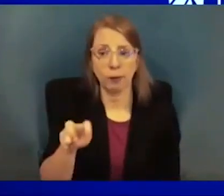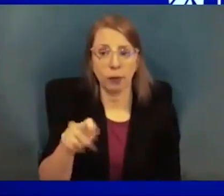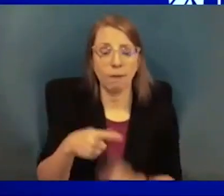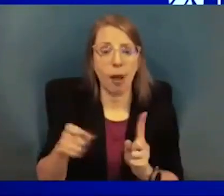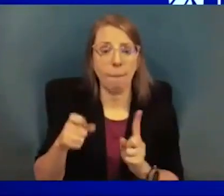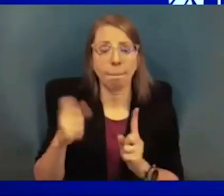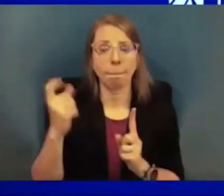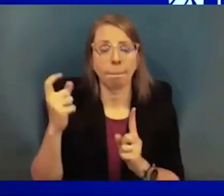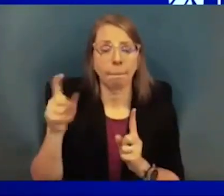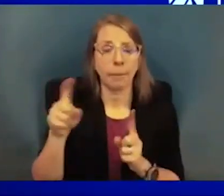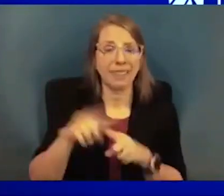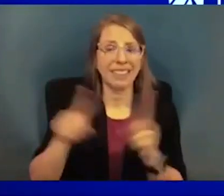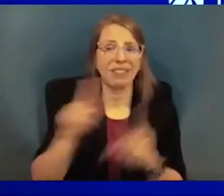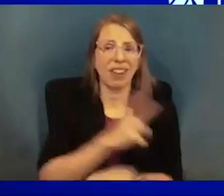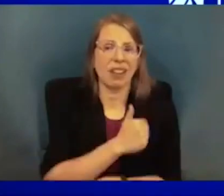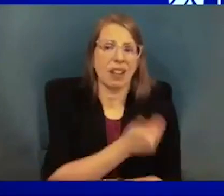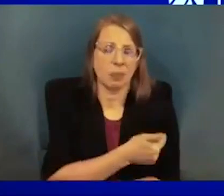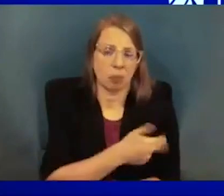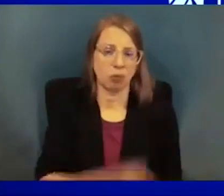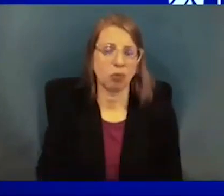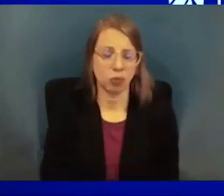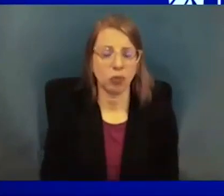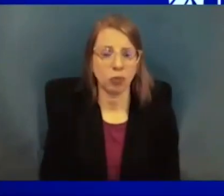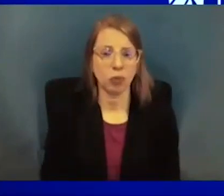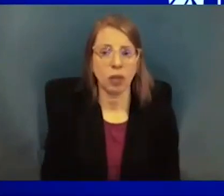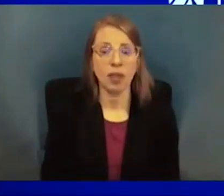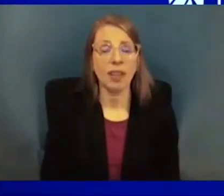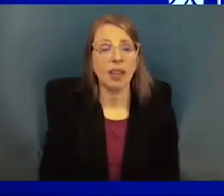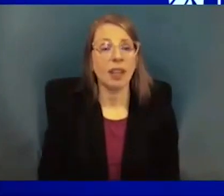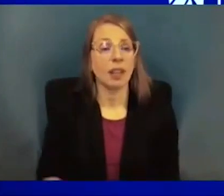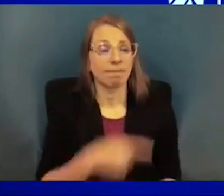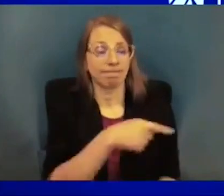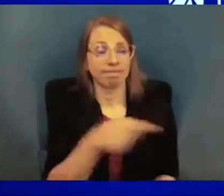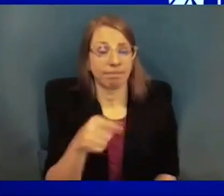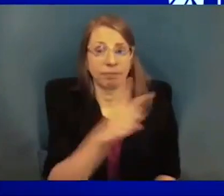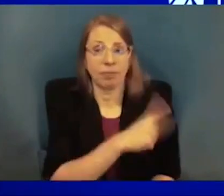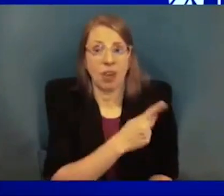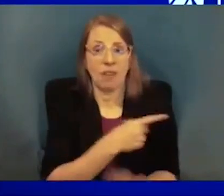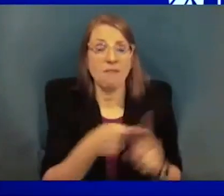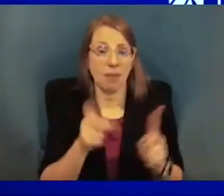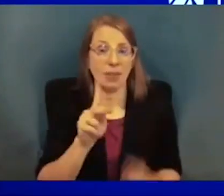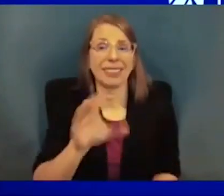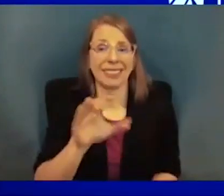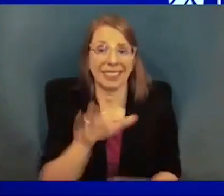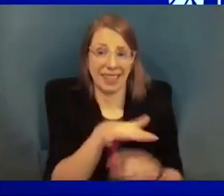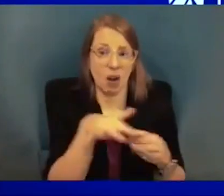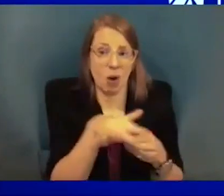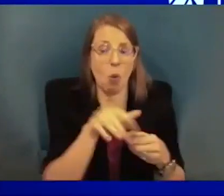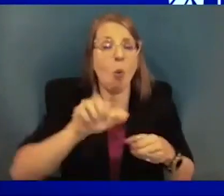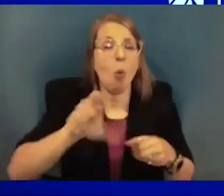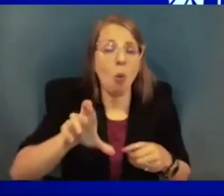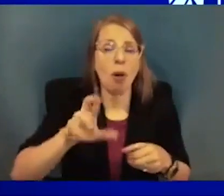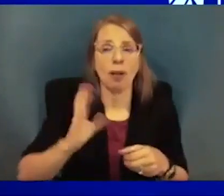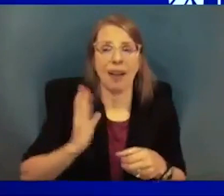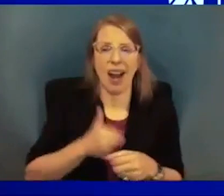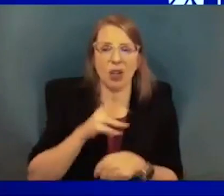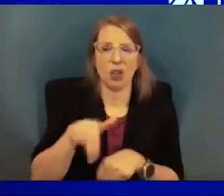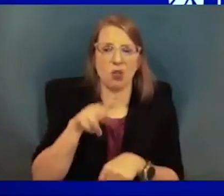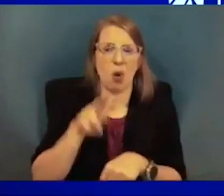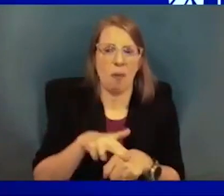of the metro area. The rest of those patients were from the metro area or from our normal catchment